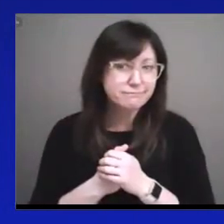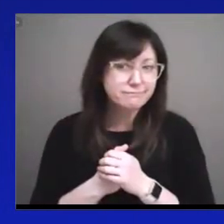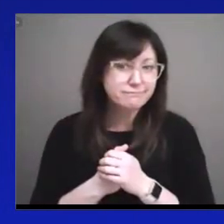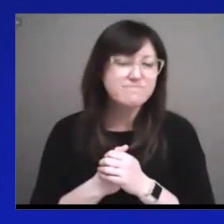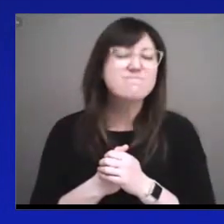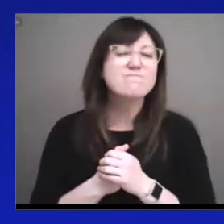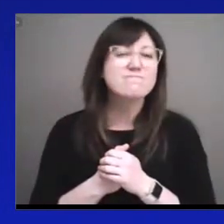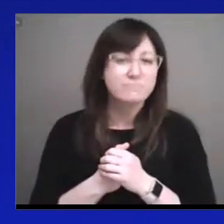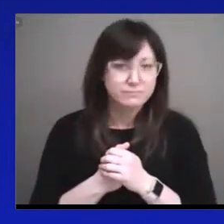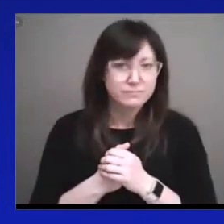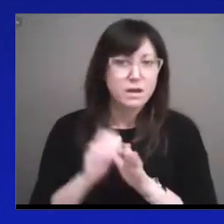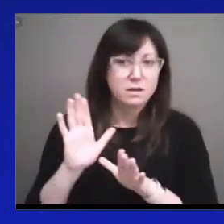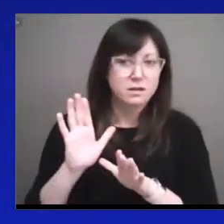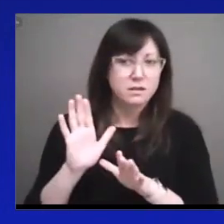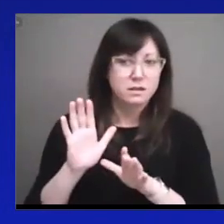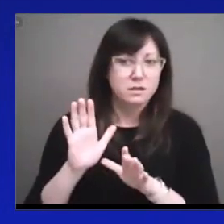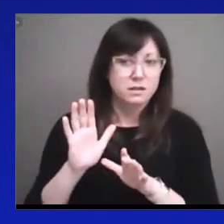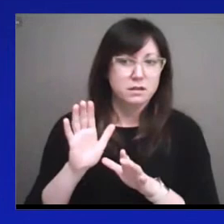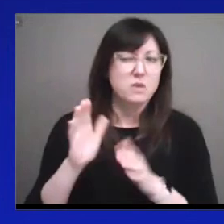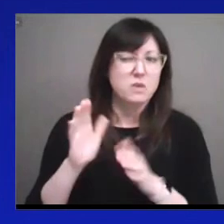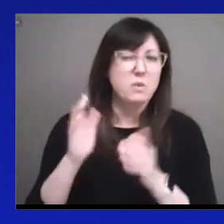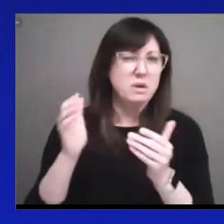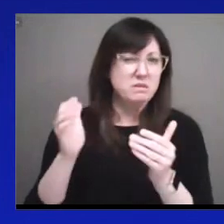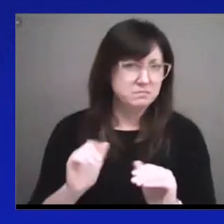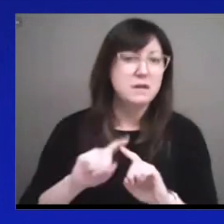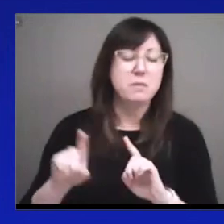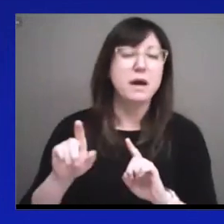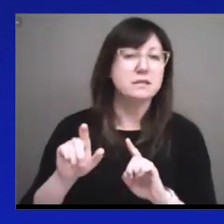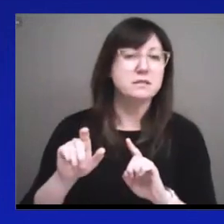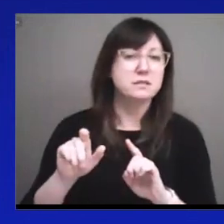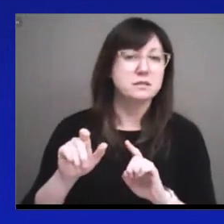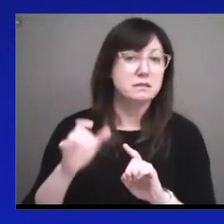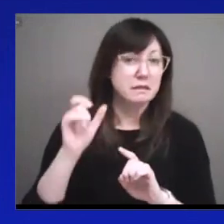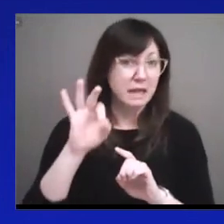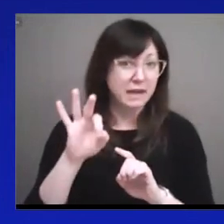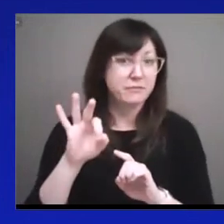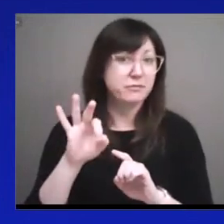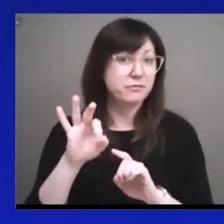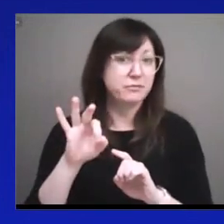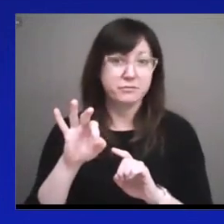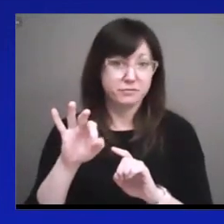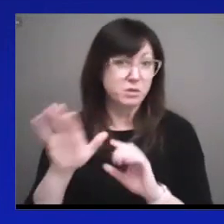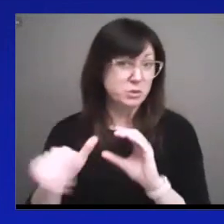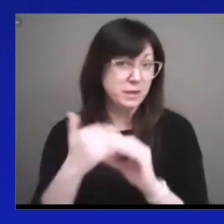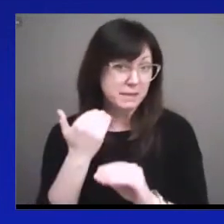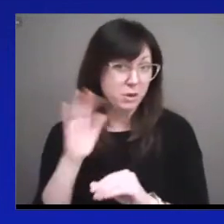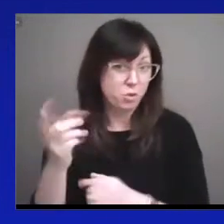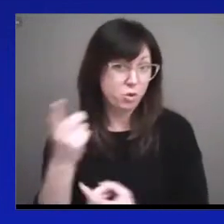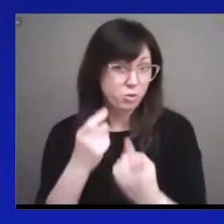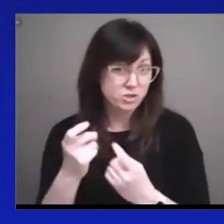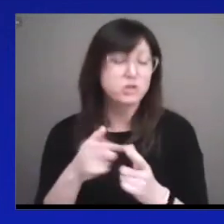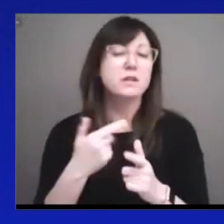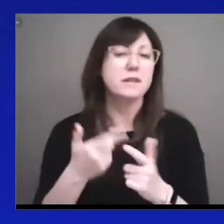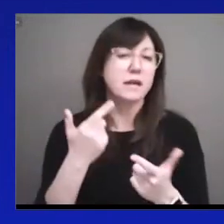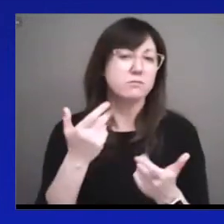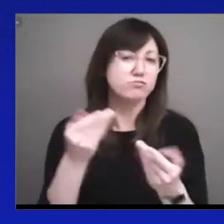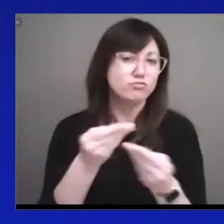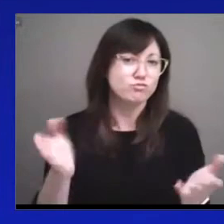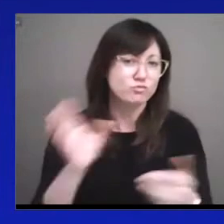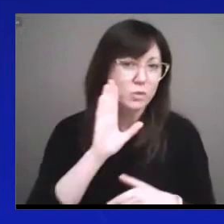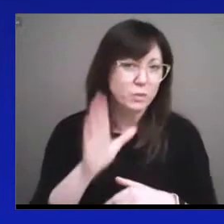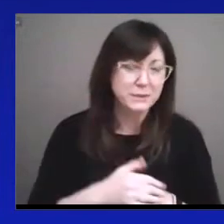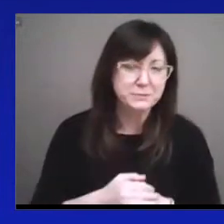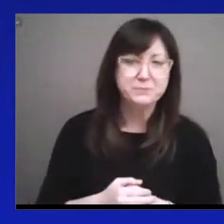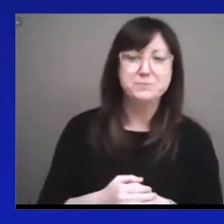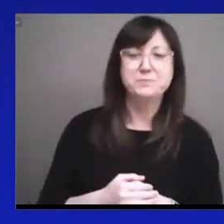Okay, so we will move on, but Laura, please feel free to send us an email with your question that you would like to ask the spokespeople. On